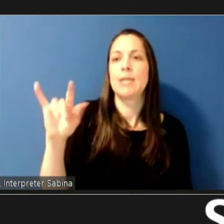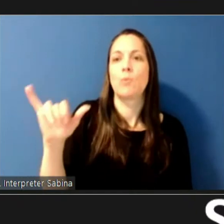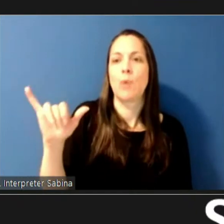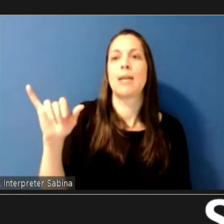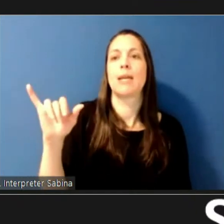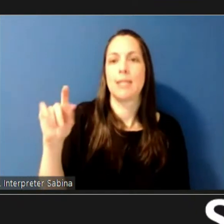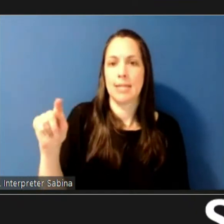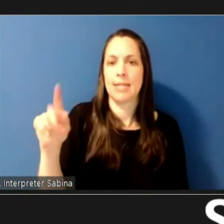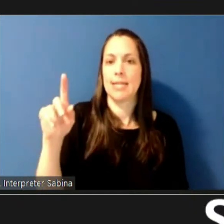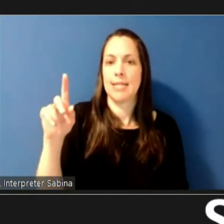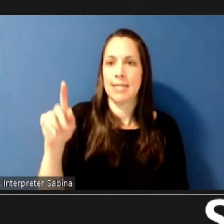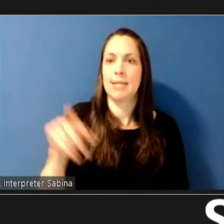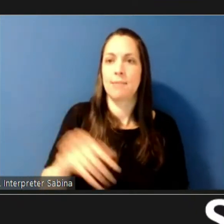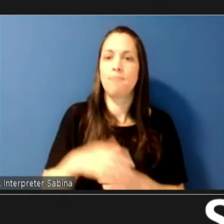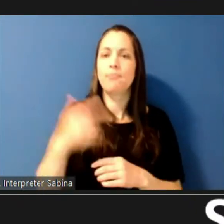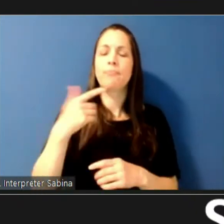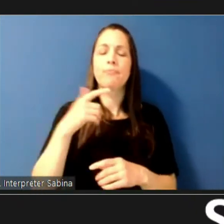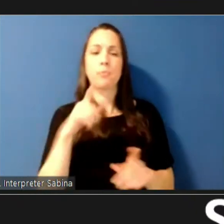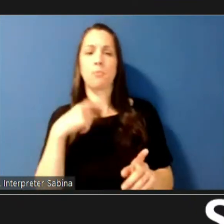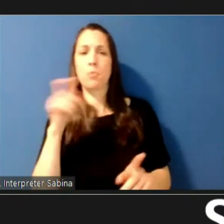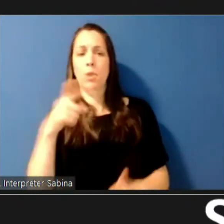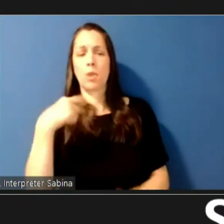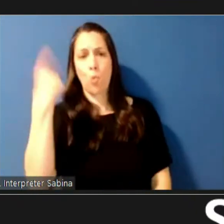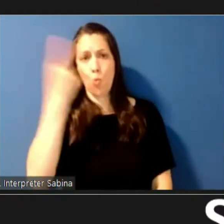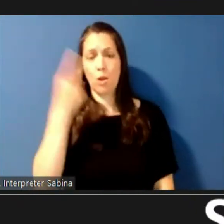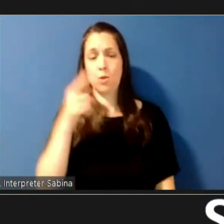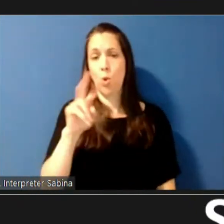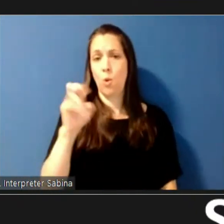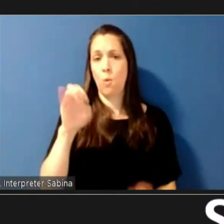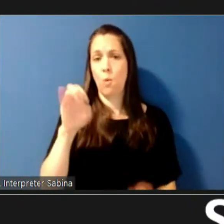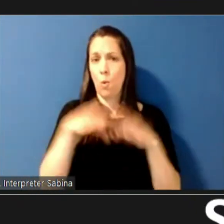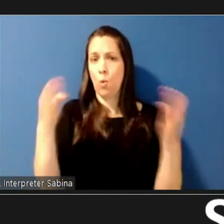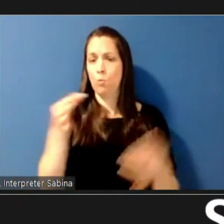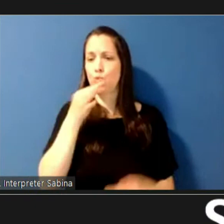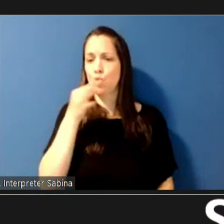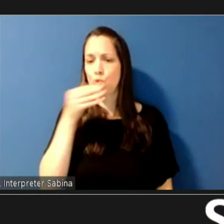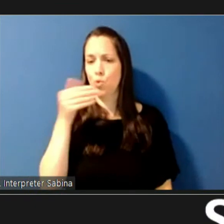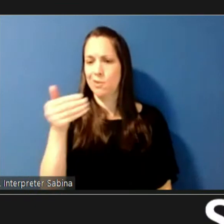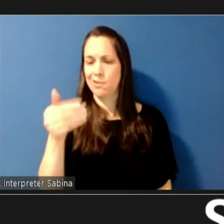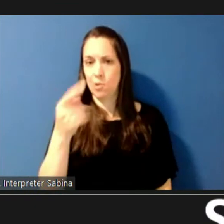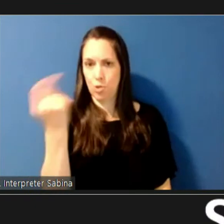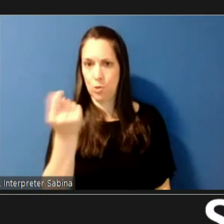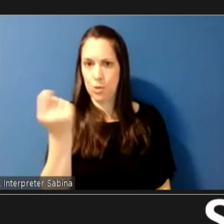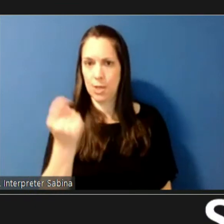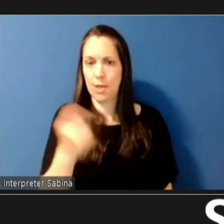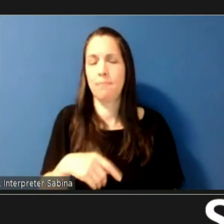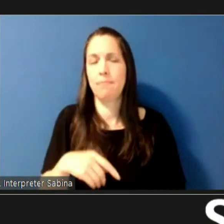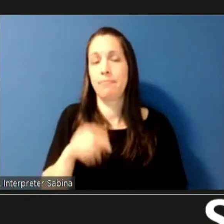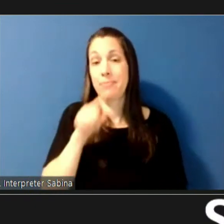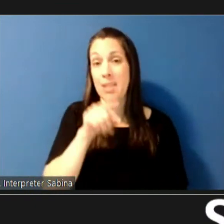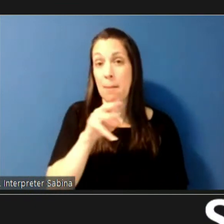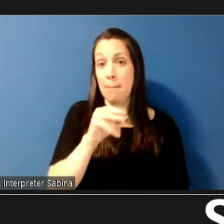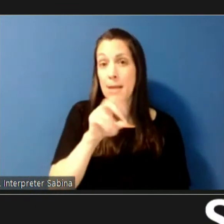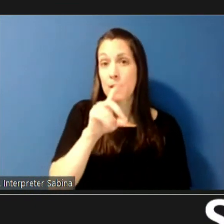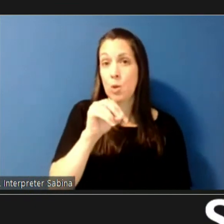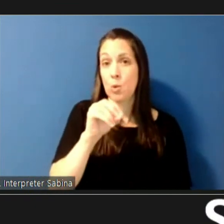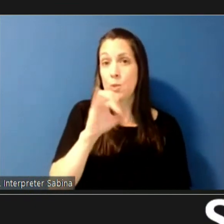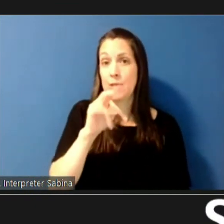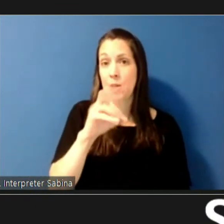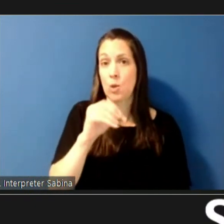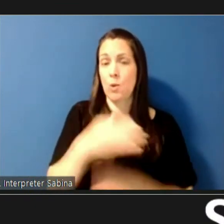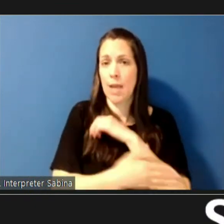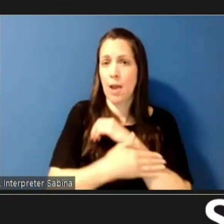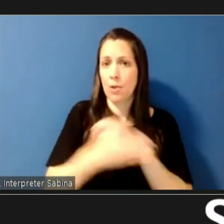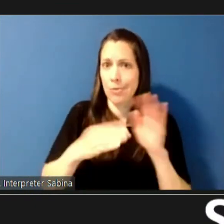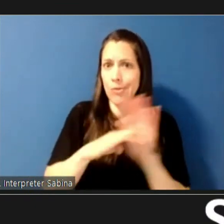wondering, with the reopening on Tuesday, and given that Mendocino is in a surge and we've had some cases popping up at a